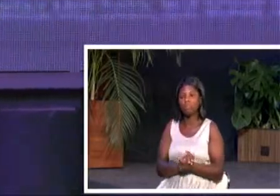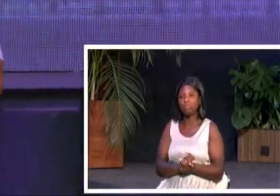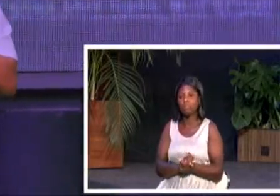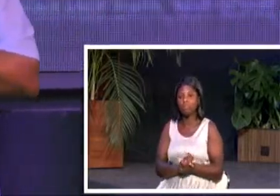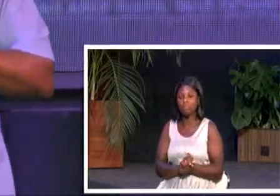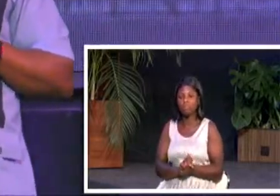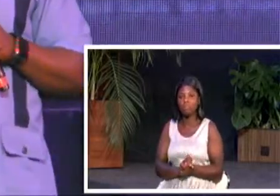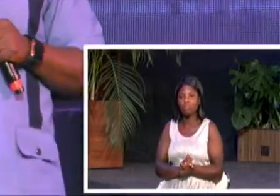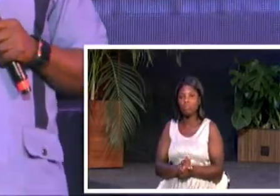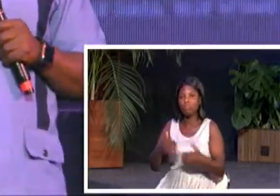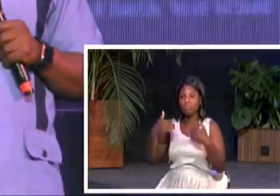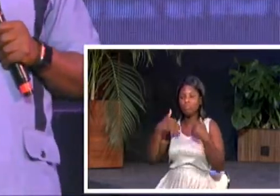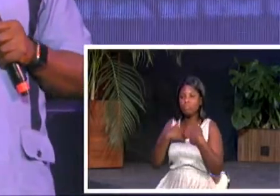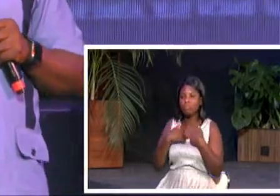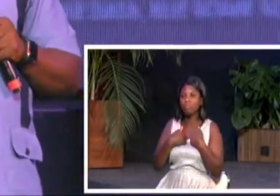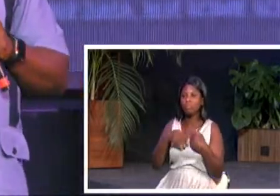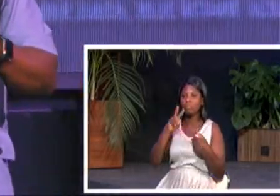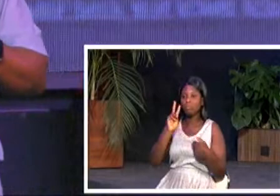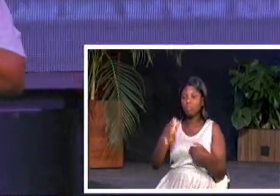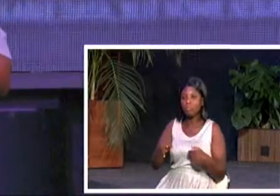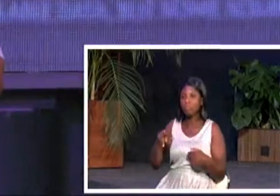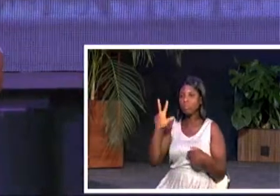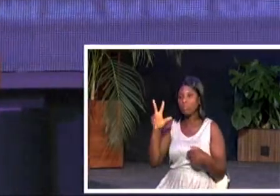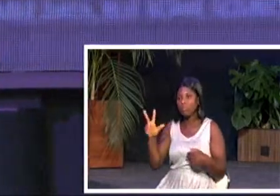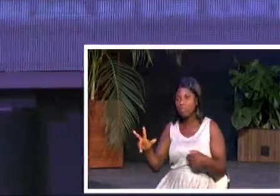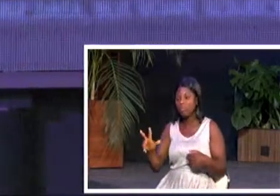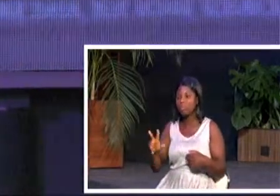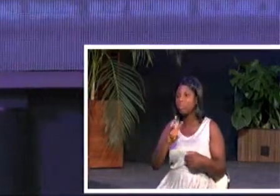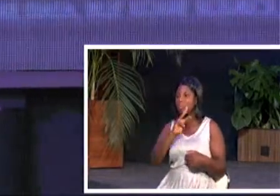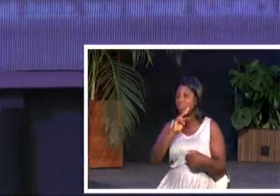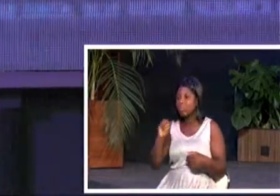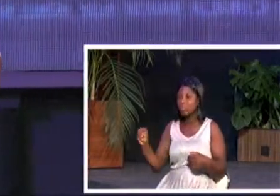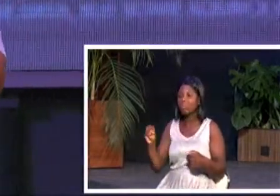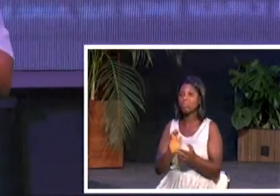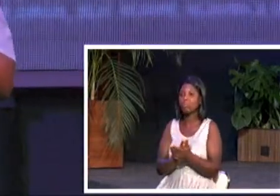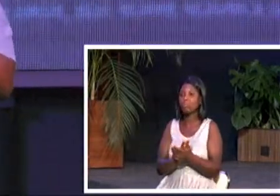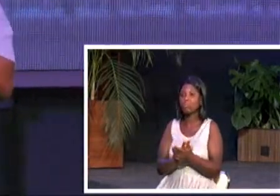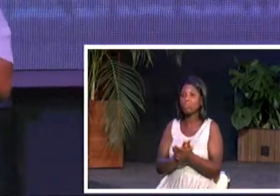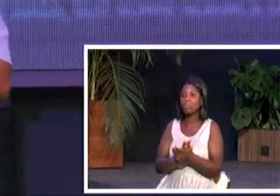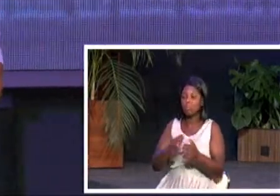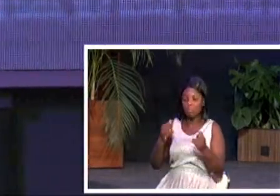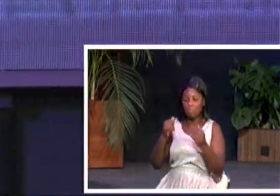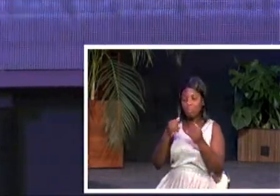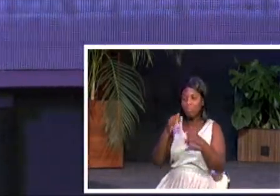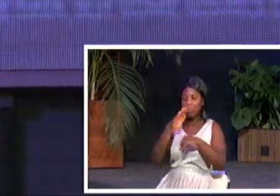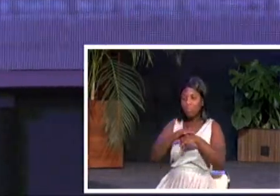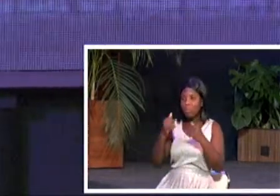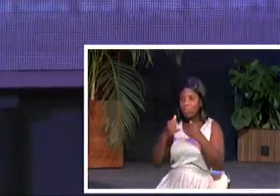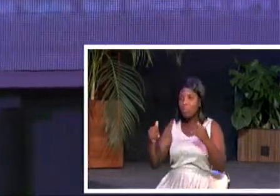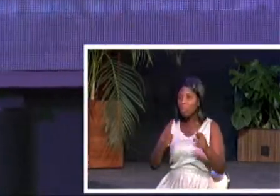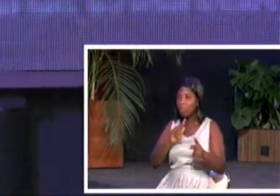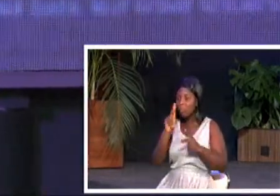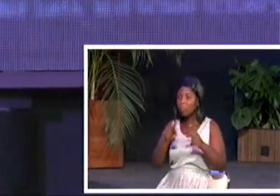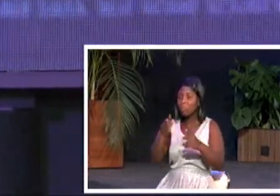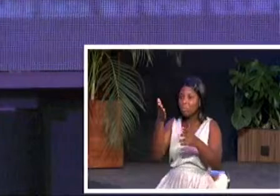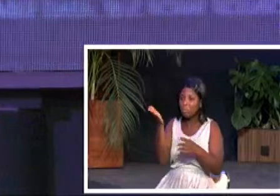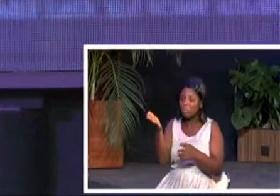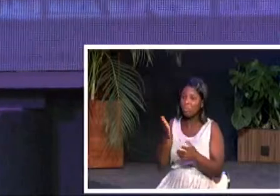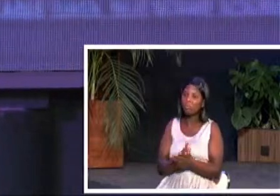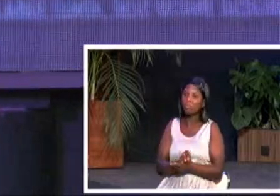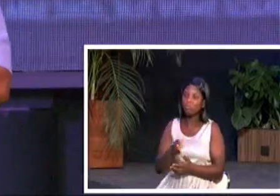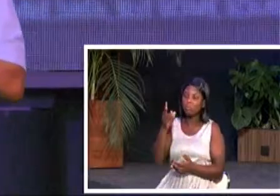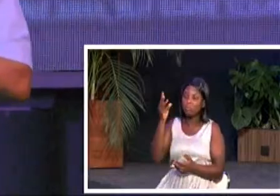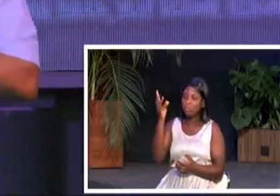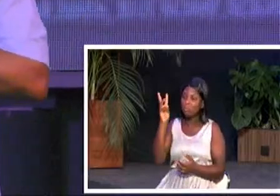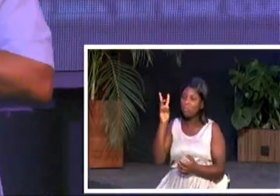million internet users in Ghana. So that's a huge number that we are looking at. 23 million means that